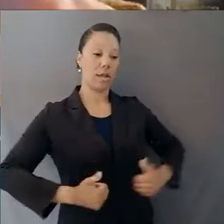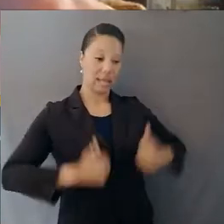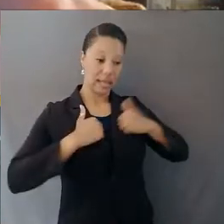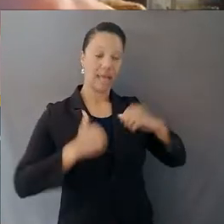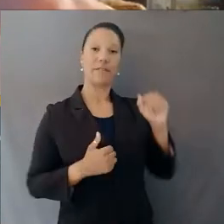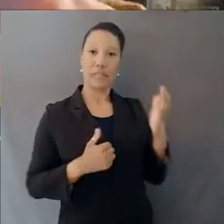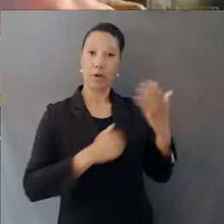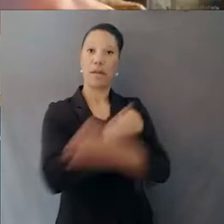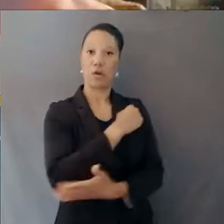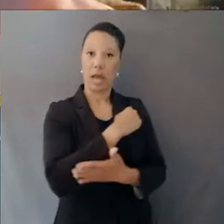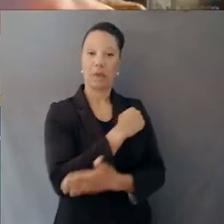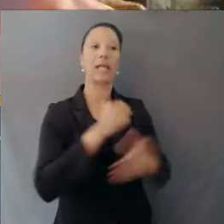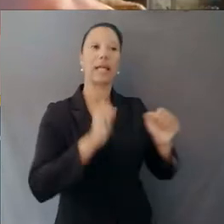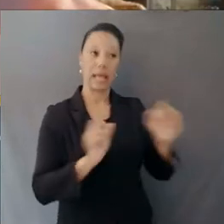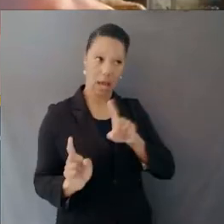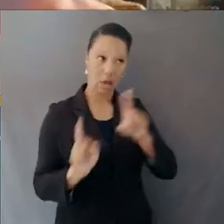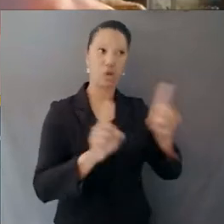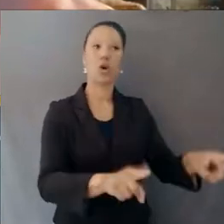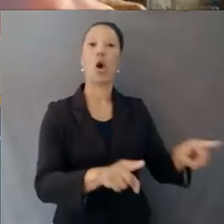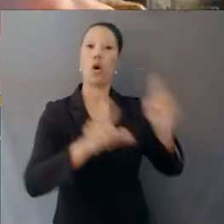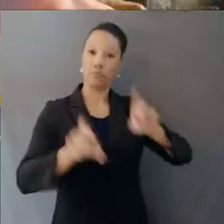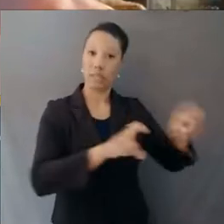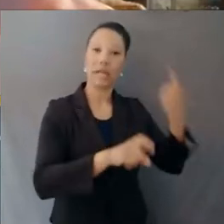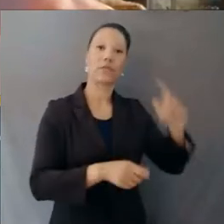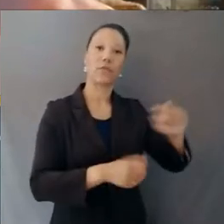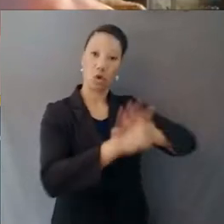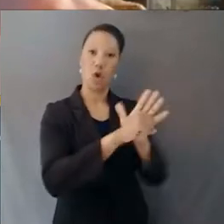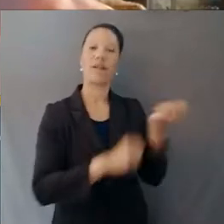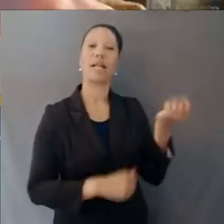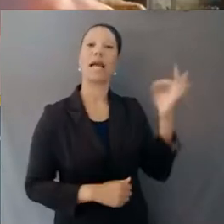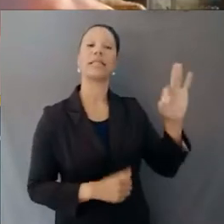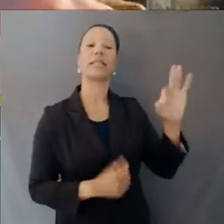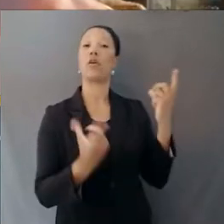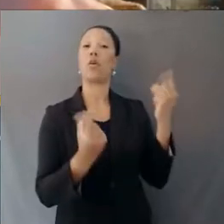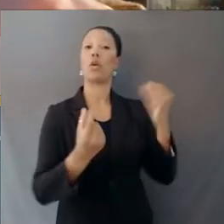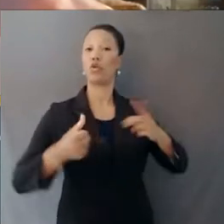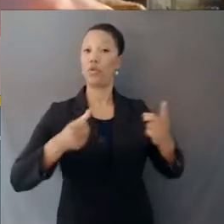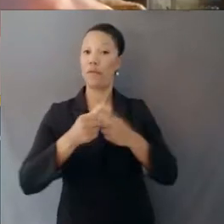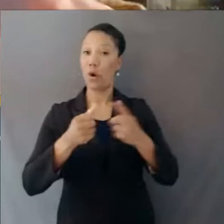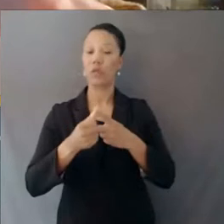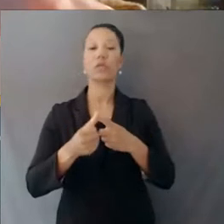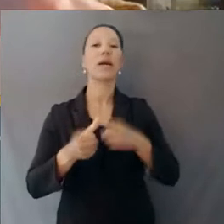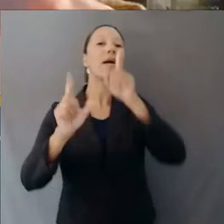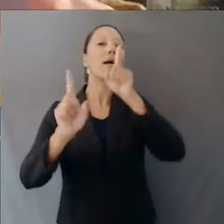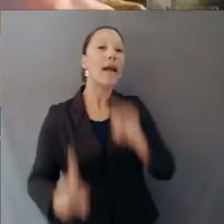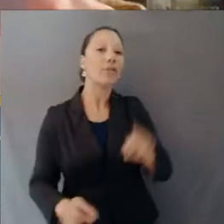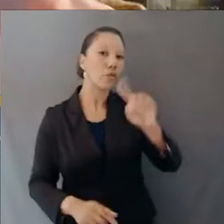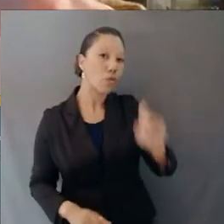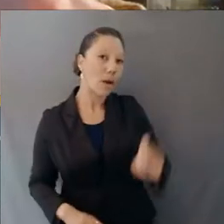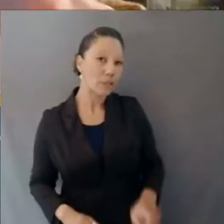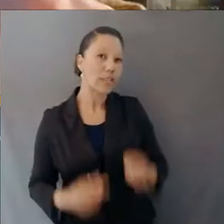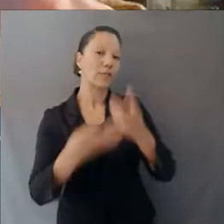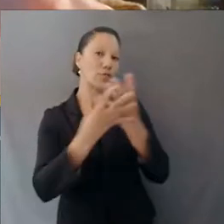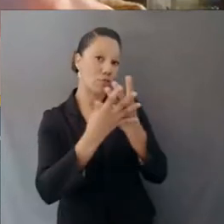County can now get tested for COVID-19 simply by completing the screening survey at